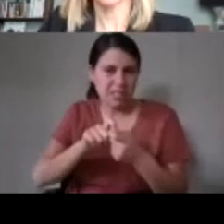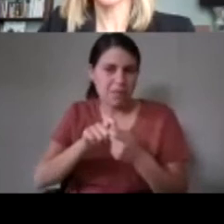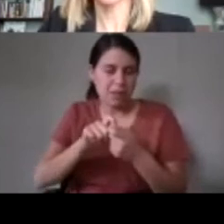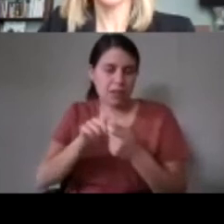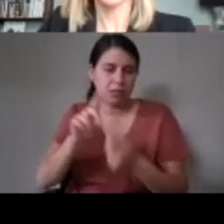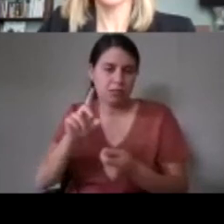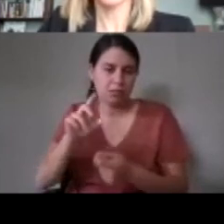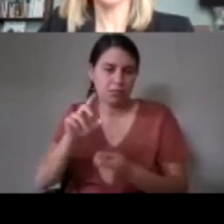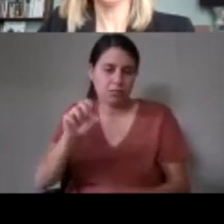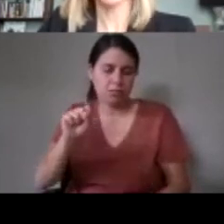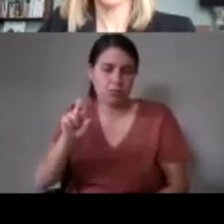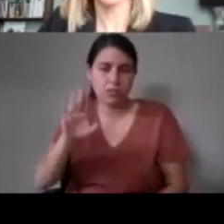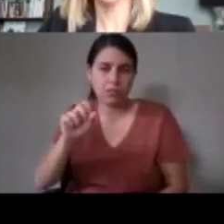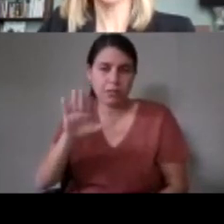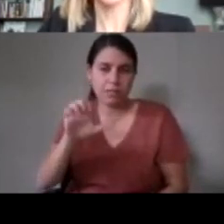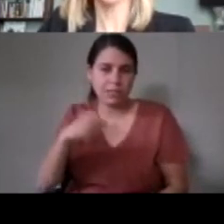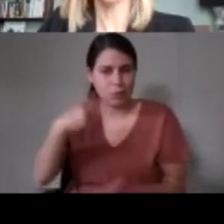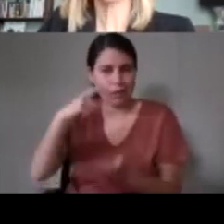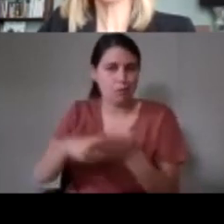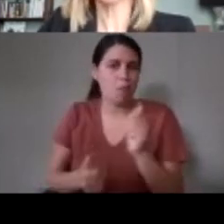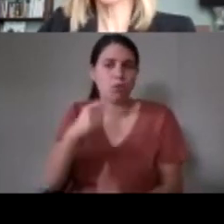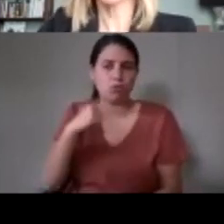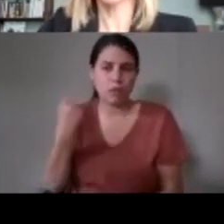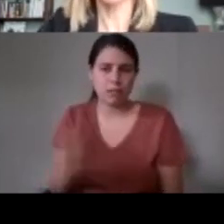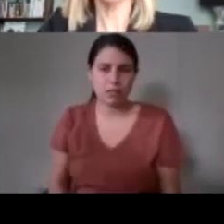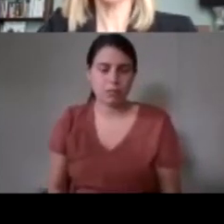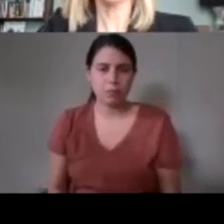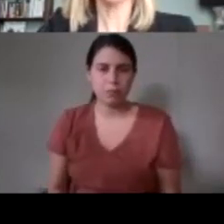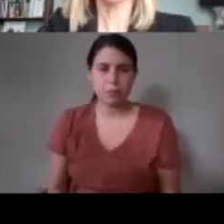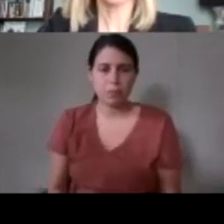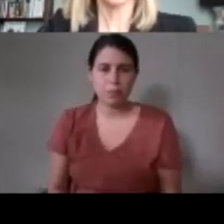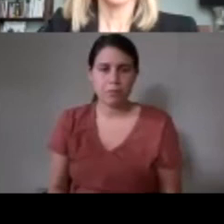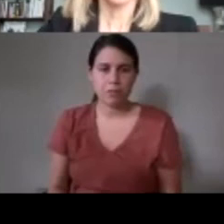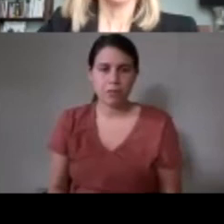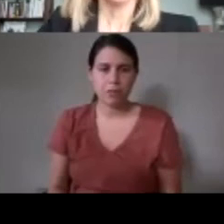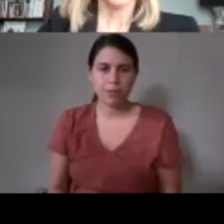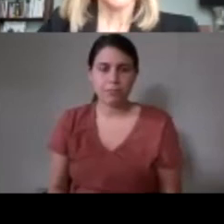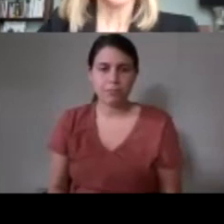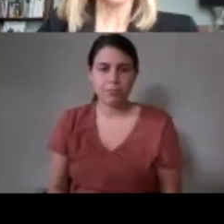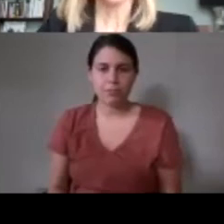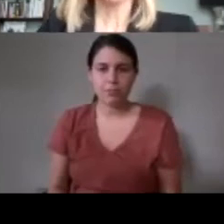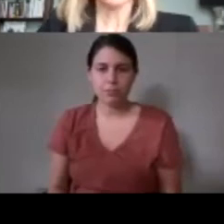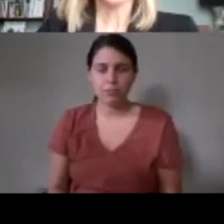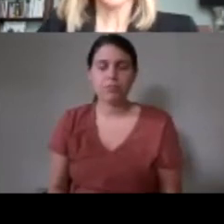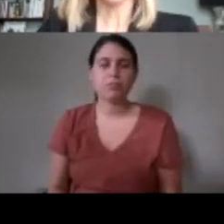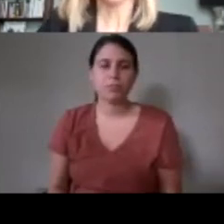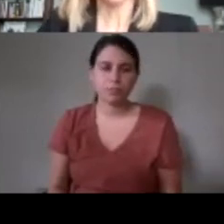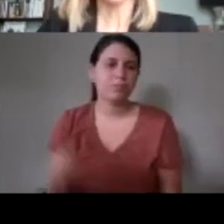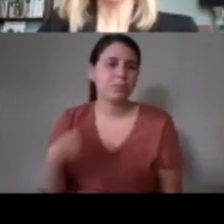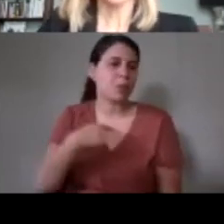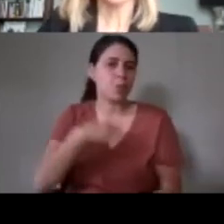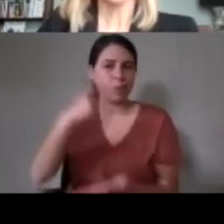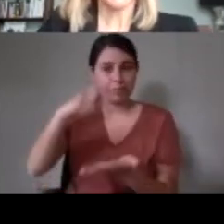substances where we saw the greatest risk. And we also found that that risk